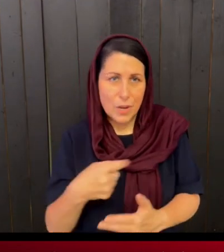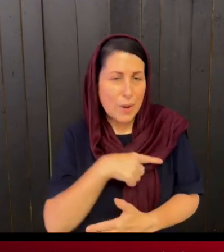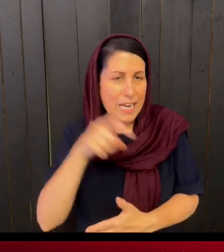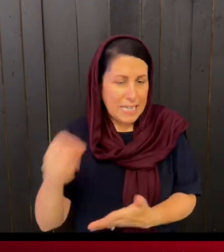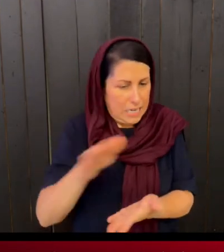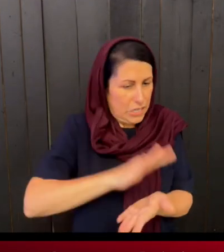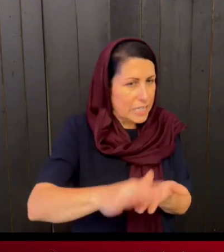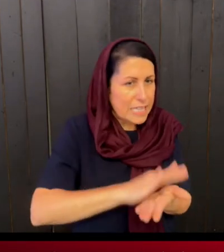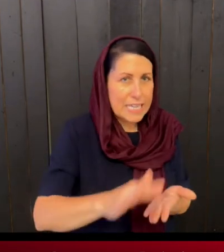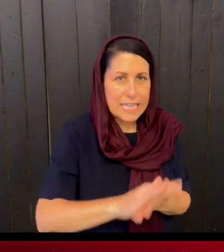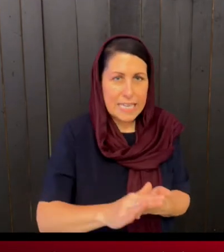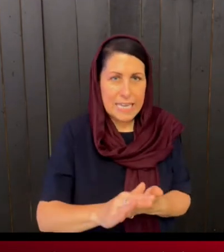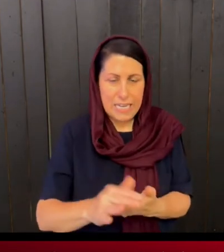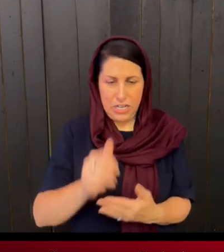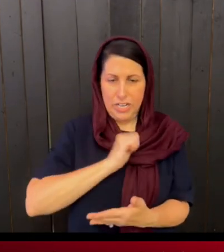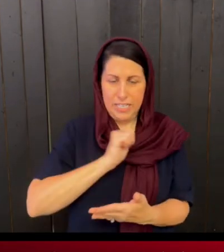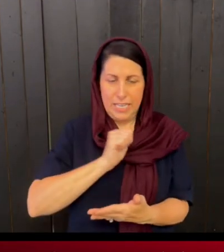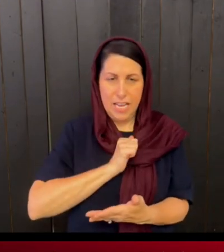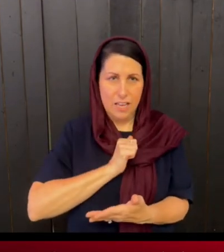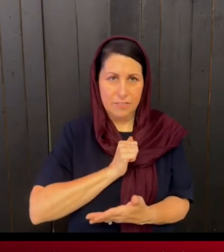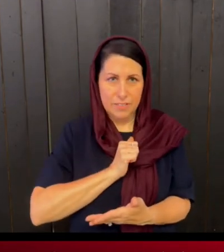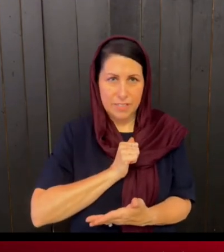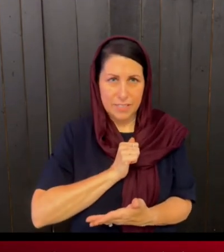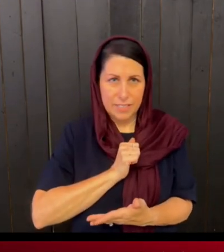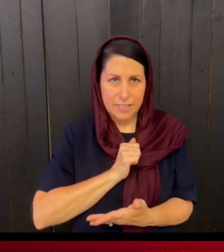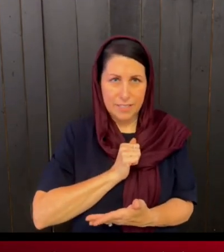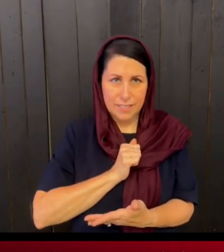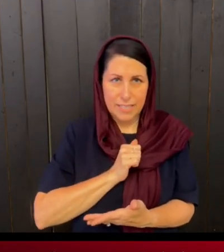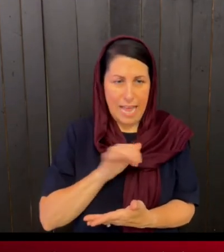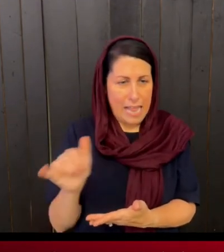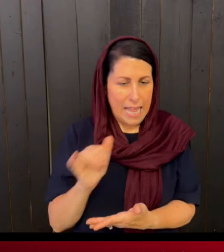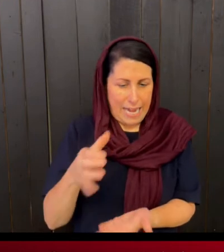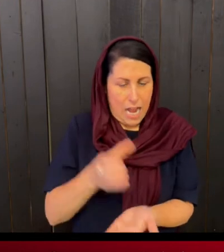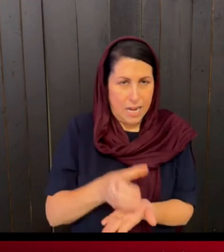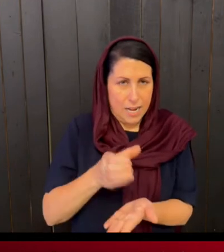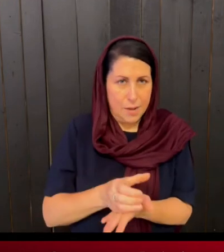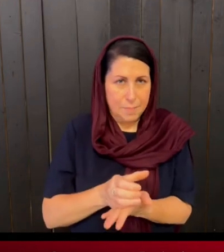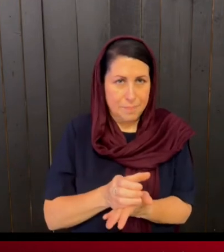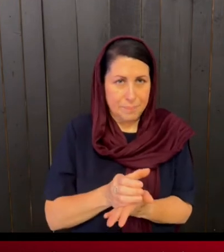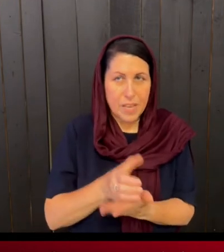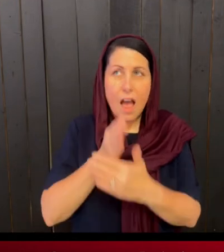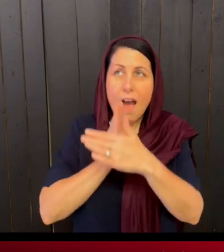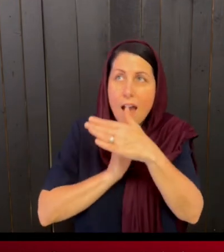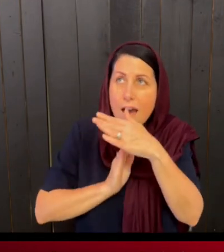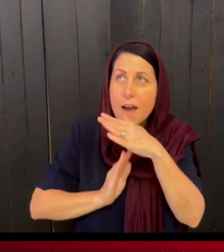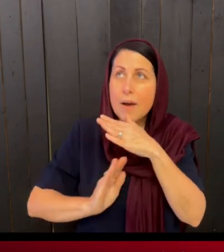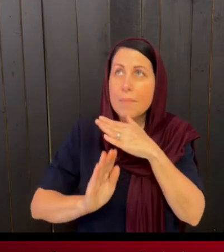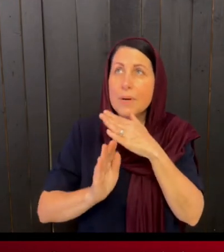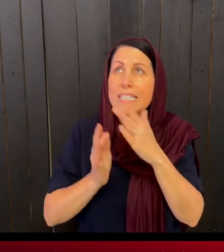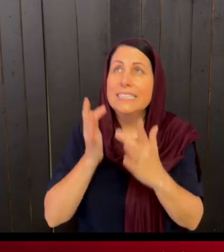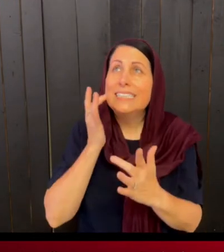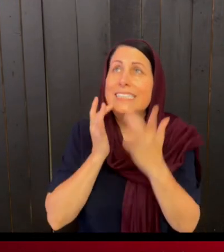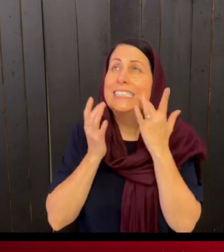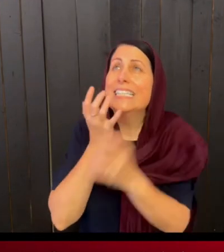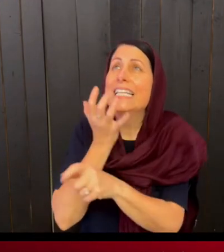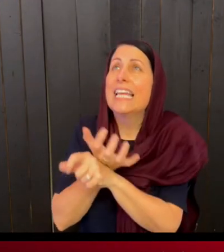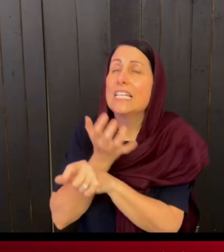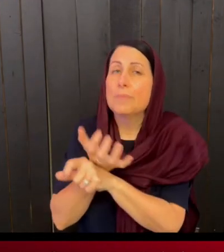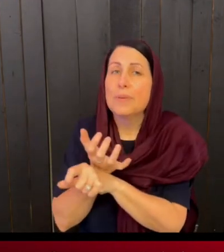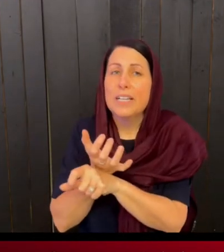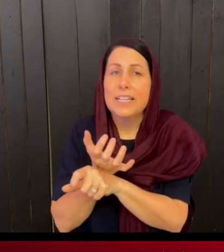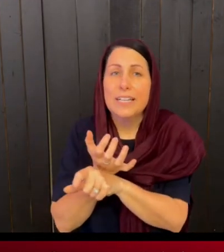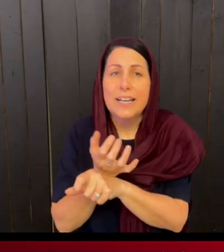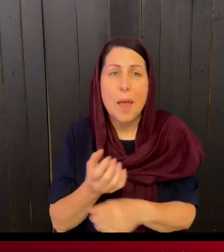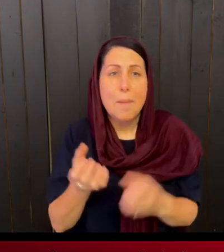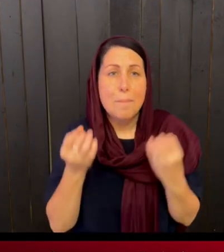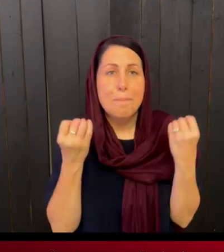vessel, allow him to clean the vessel out, but bring ourselves to him desperately and humble. And then there are times when we